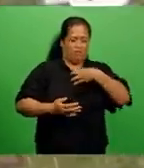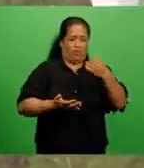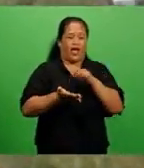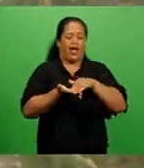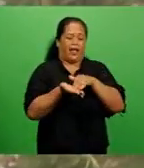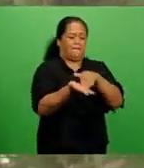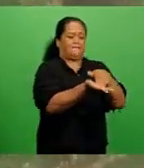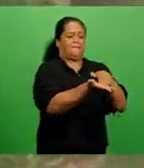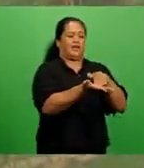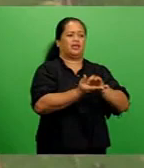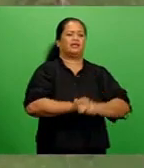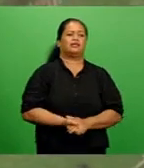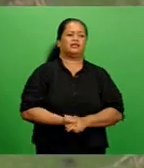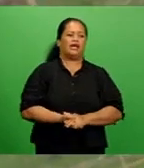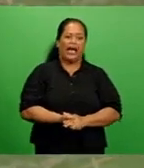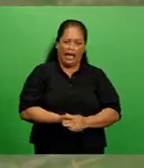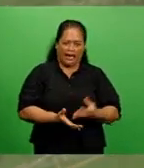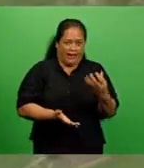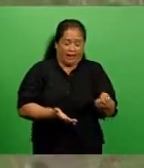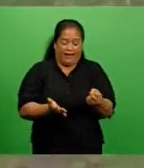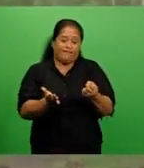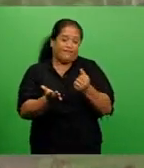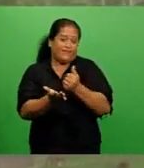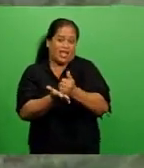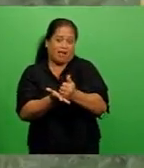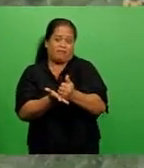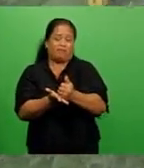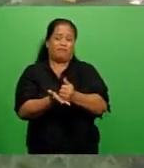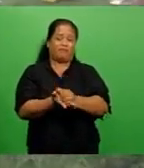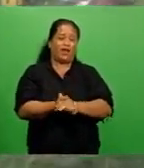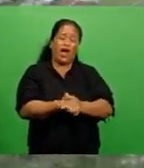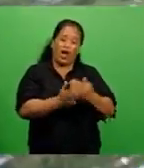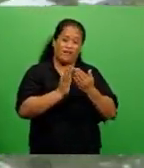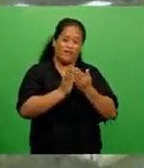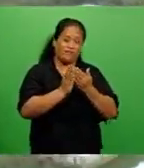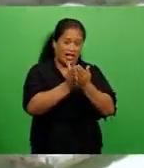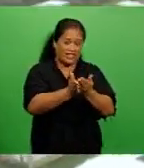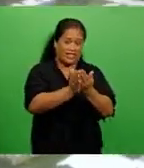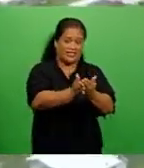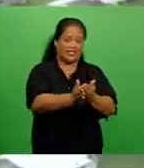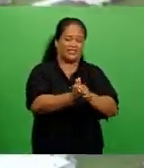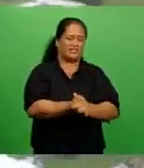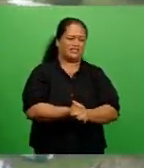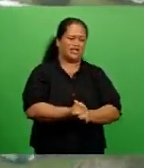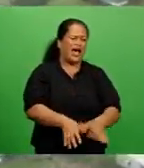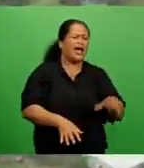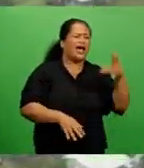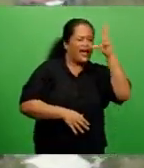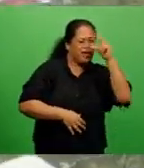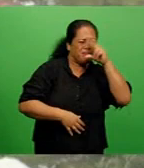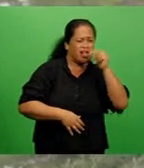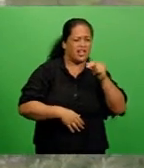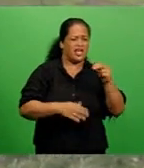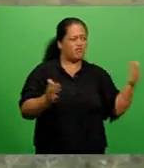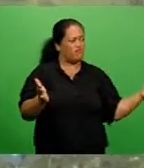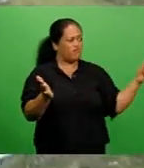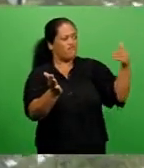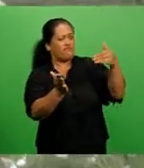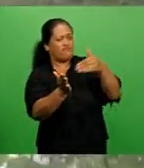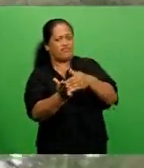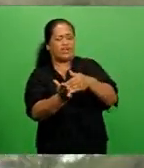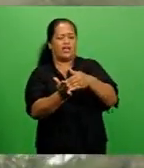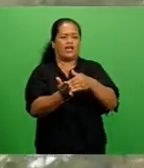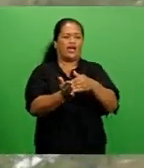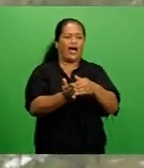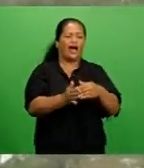we have a number of vessels with highly skilled crews, we can get to these small islands that are difficult to get to by boat, and we